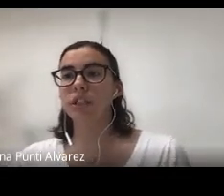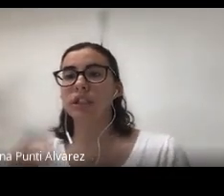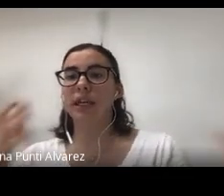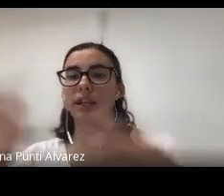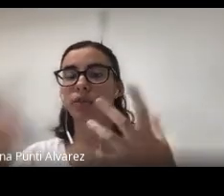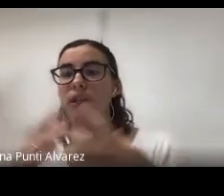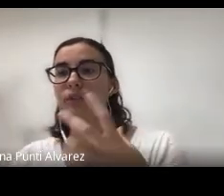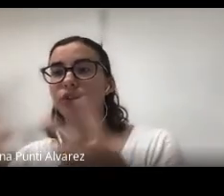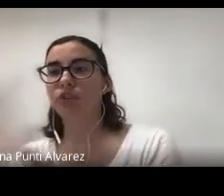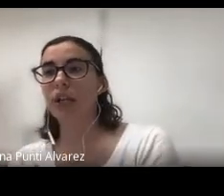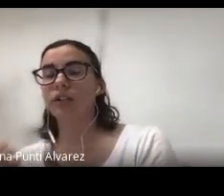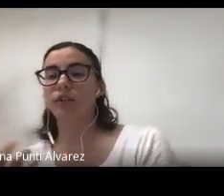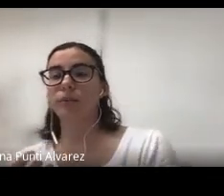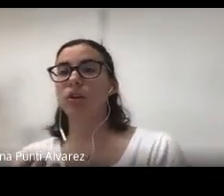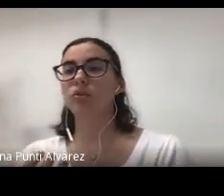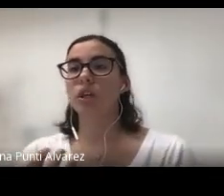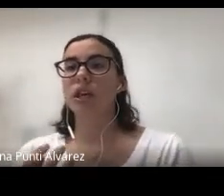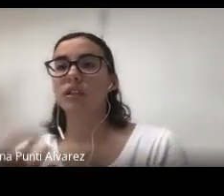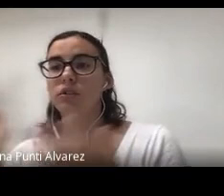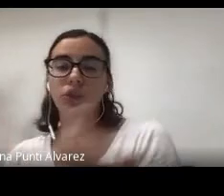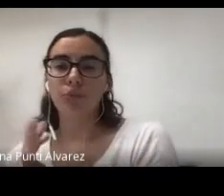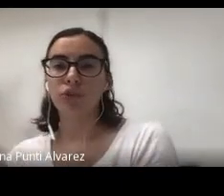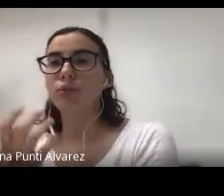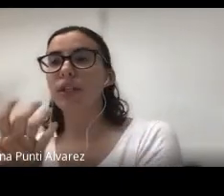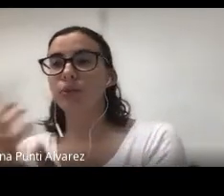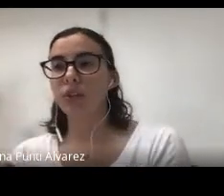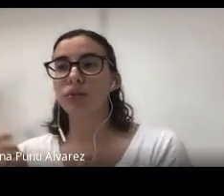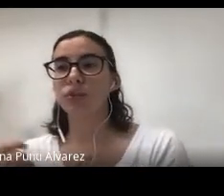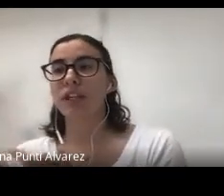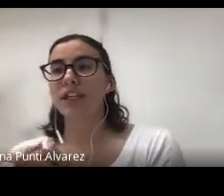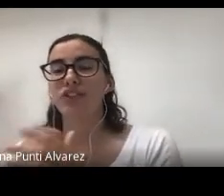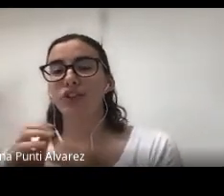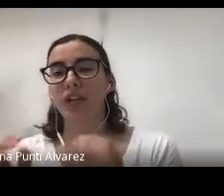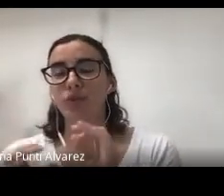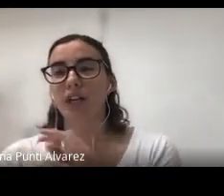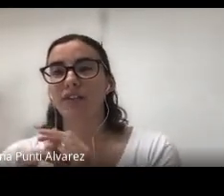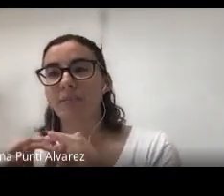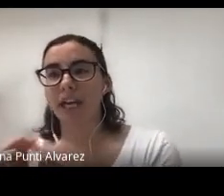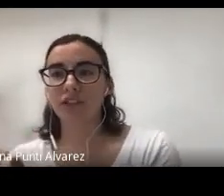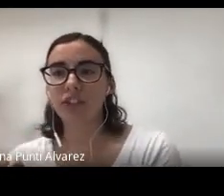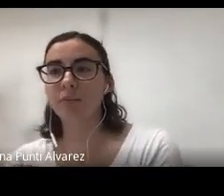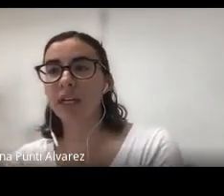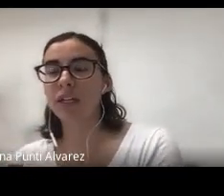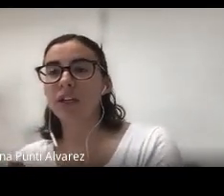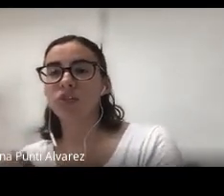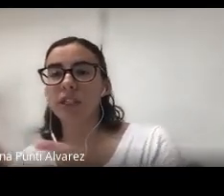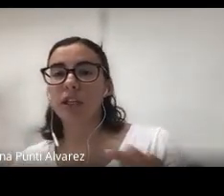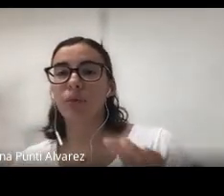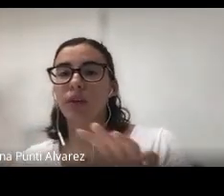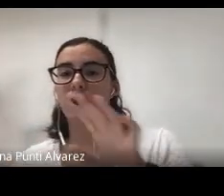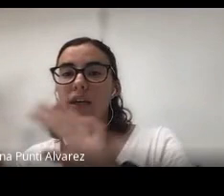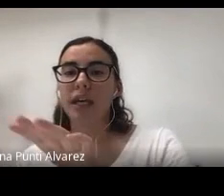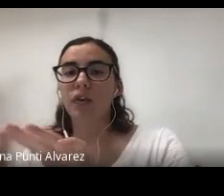although this hand tracking functionality from the Oculus was supposed to be really good, it turned out to have a minor setback. So